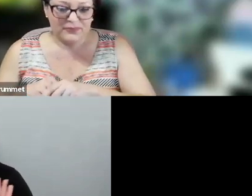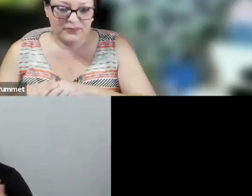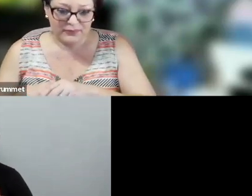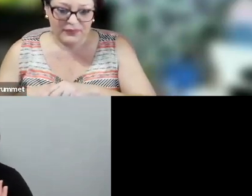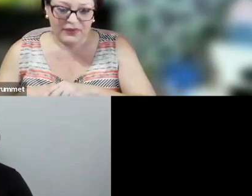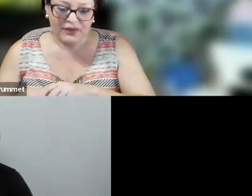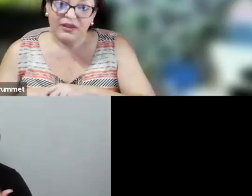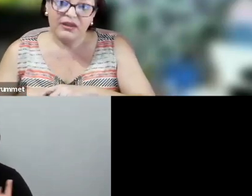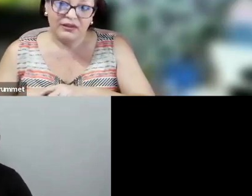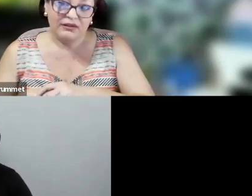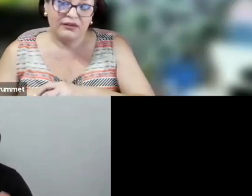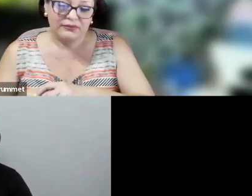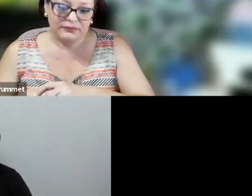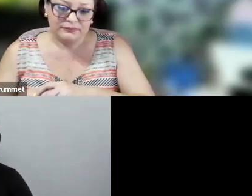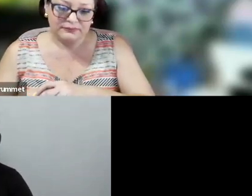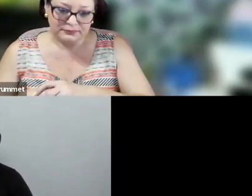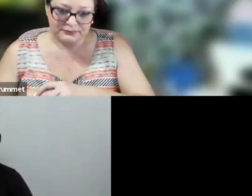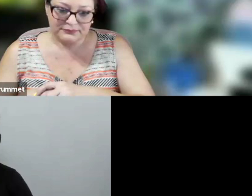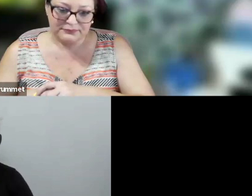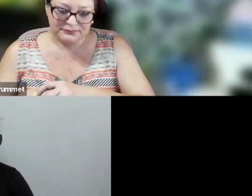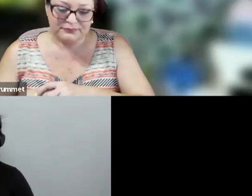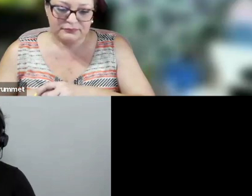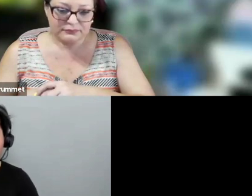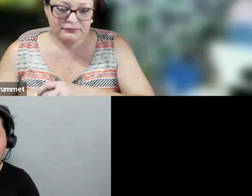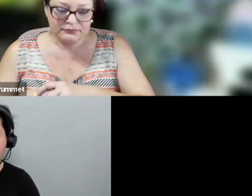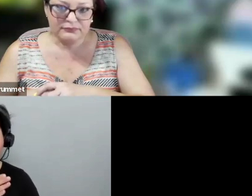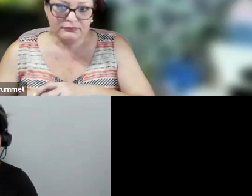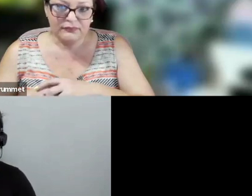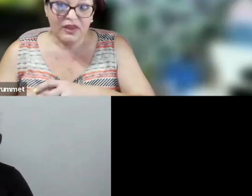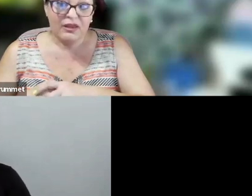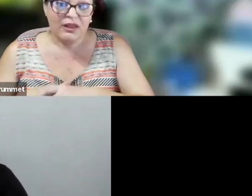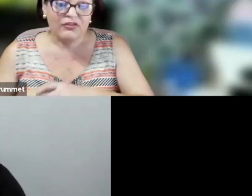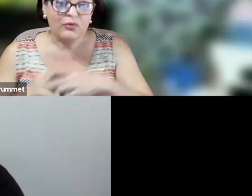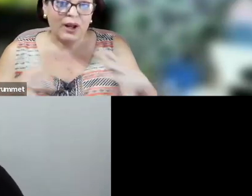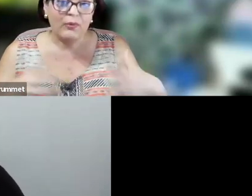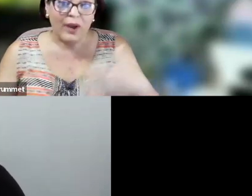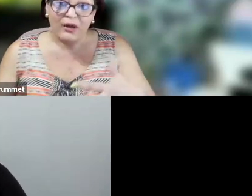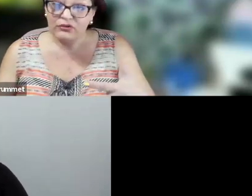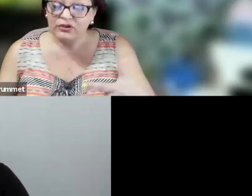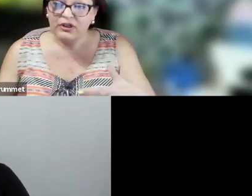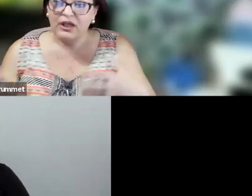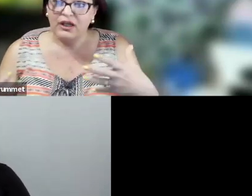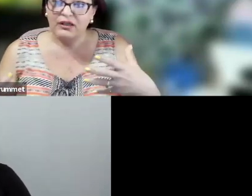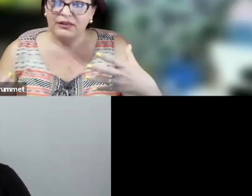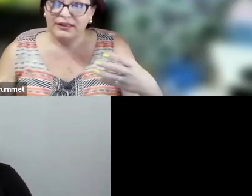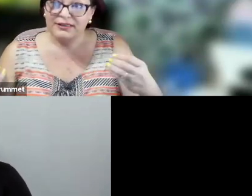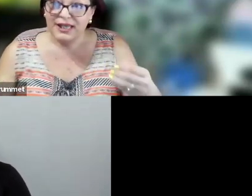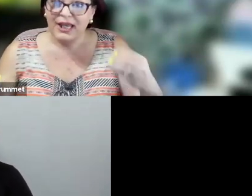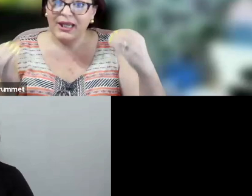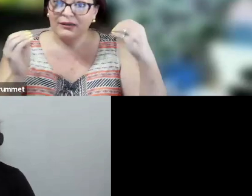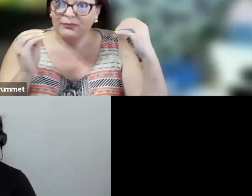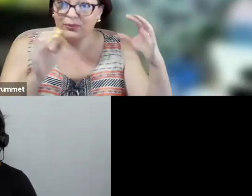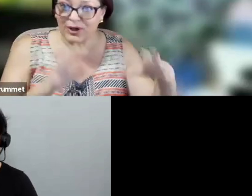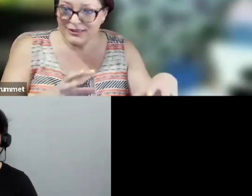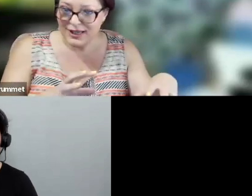is different between what you were presenting and the WRAP program? Yeah, so Wraparound